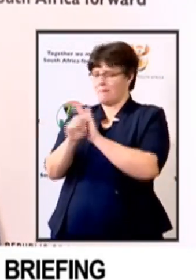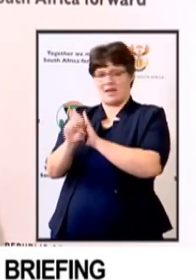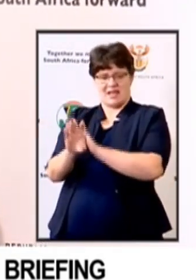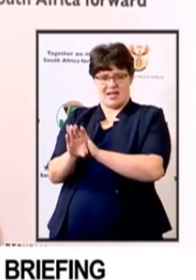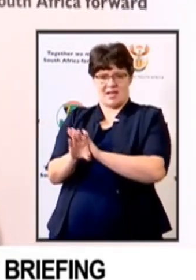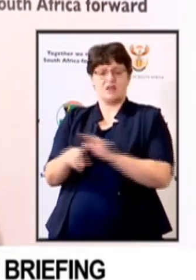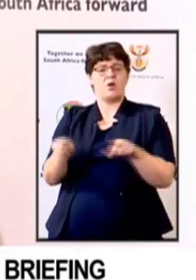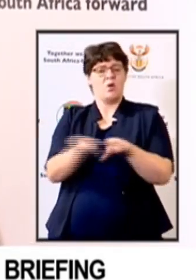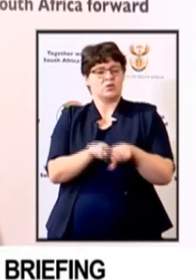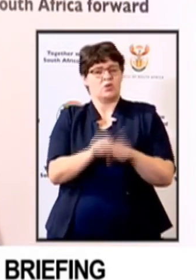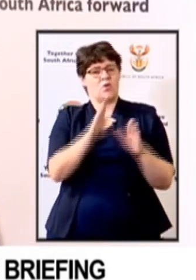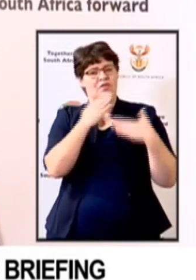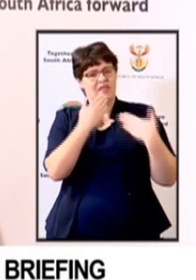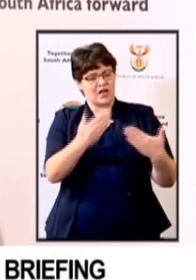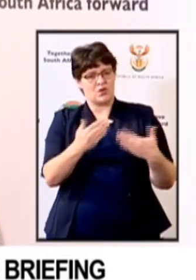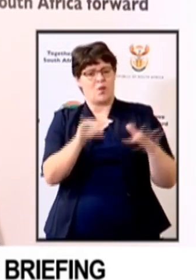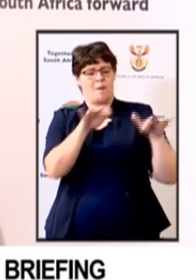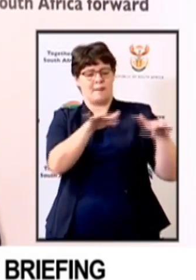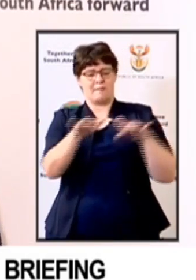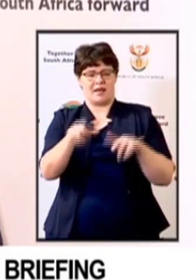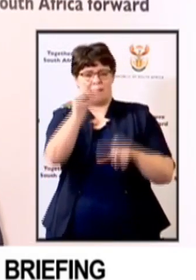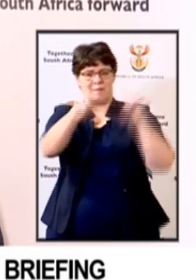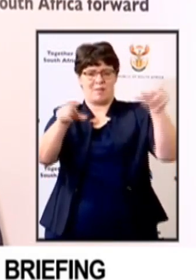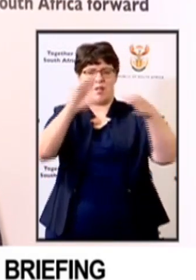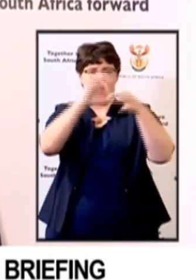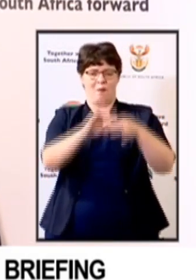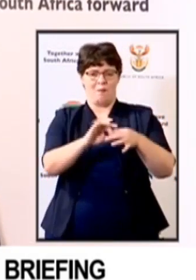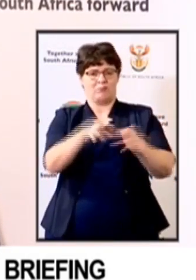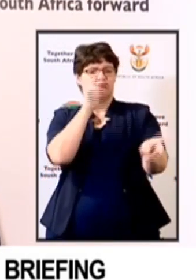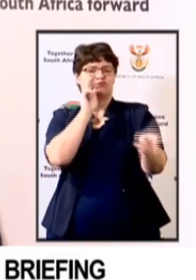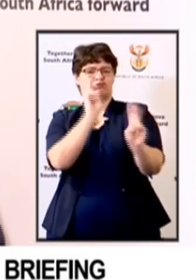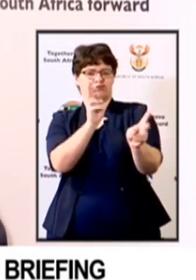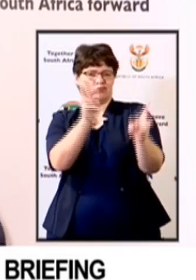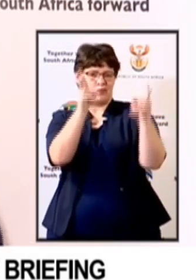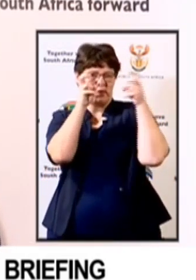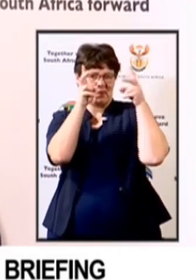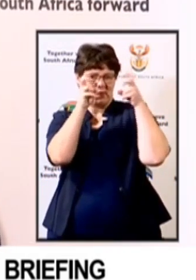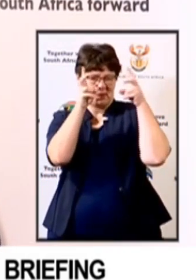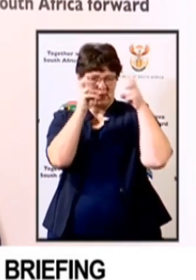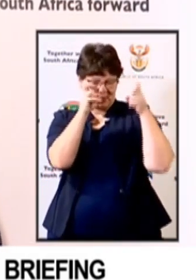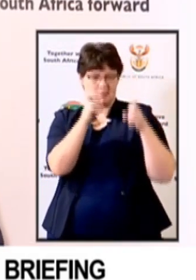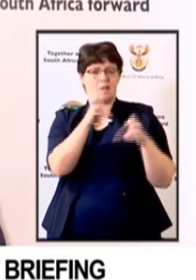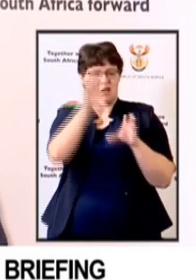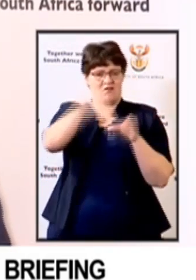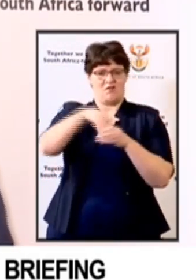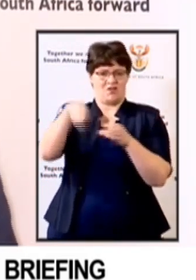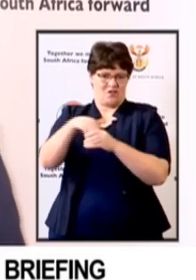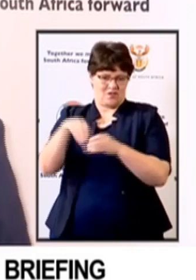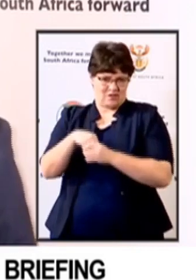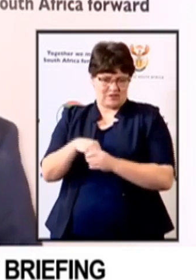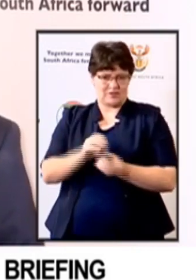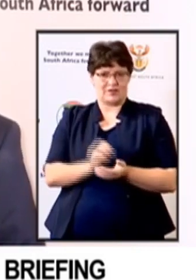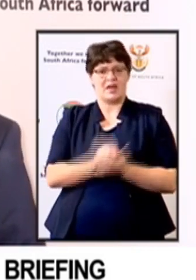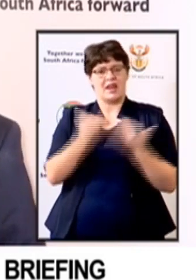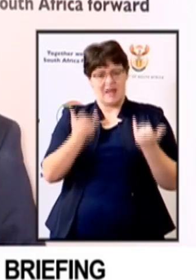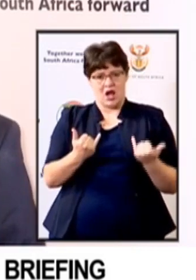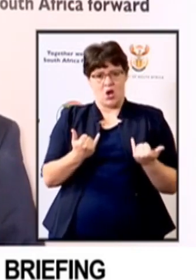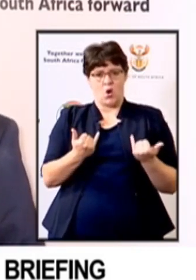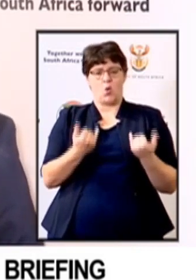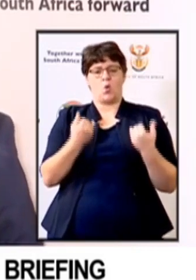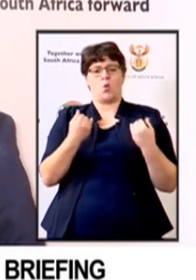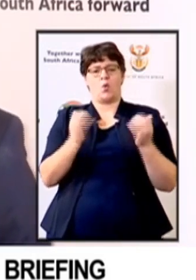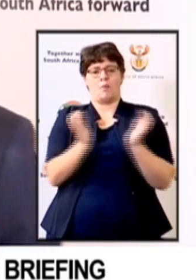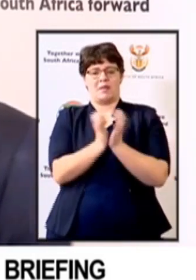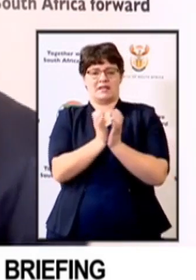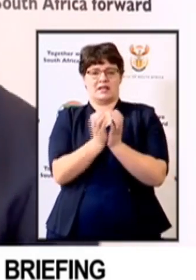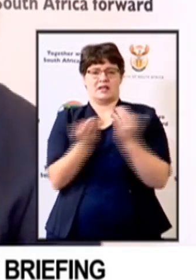also thank you, members of the public, for watching and participating. We are now adjourning the press